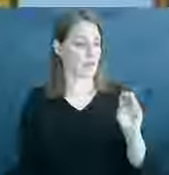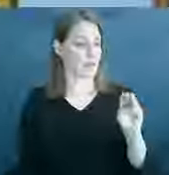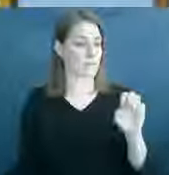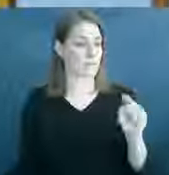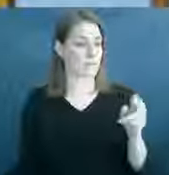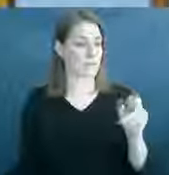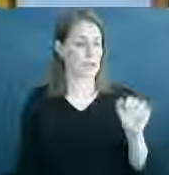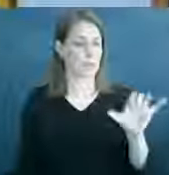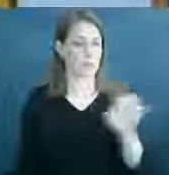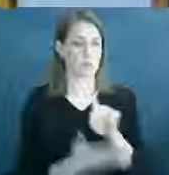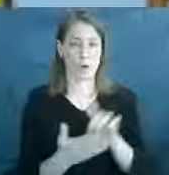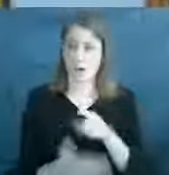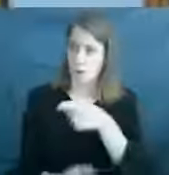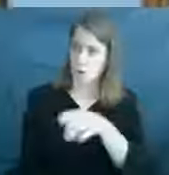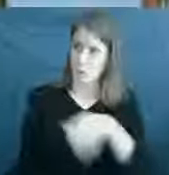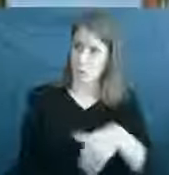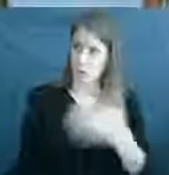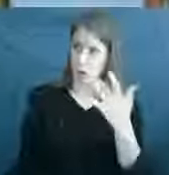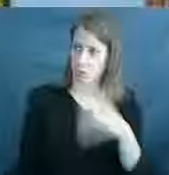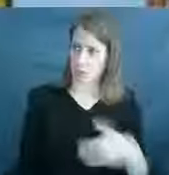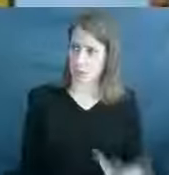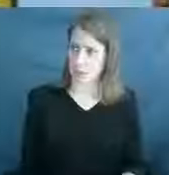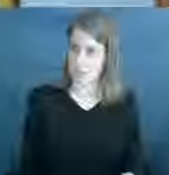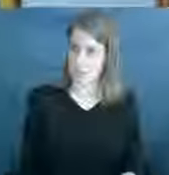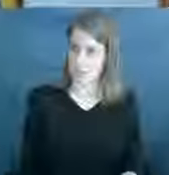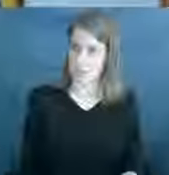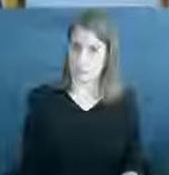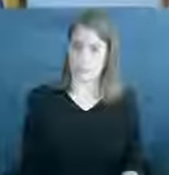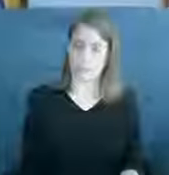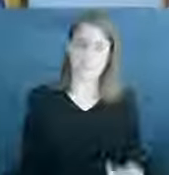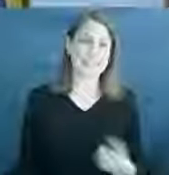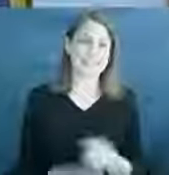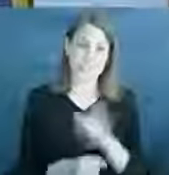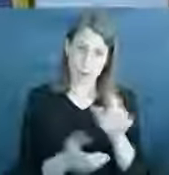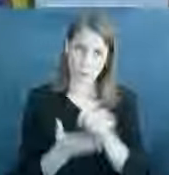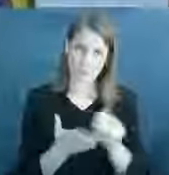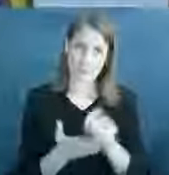to isometric drawing. OJ, you're late. Why are you late?